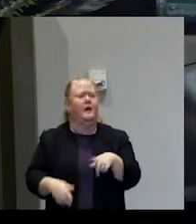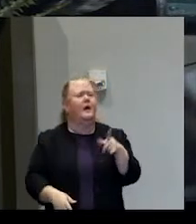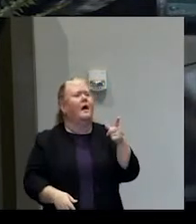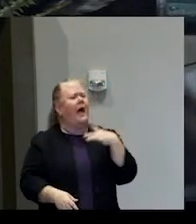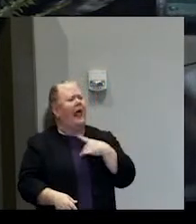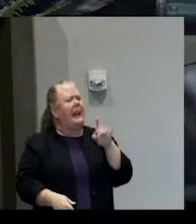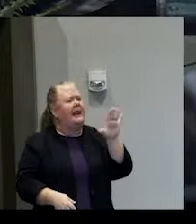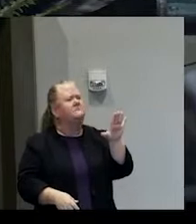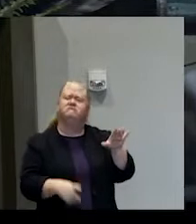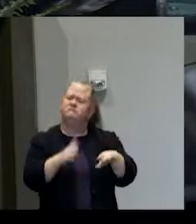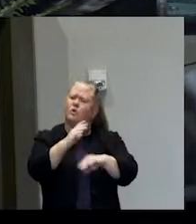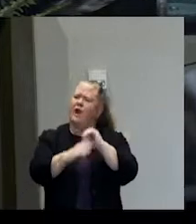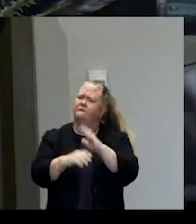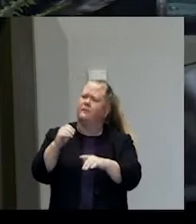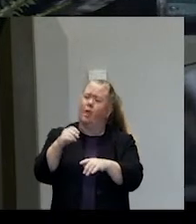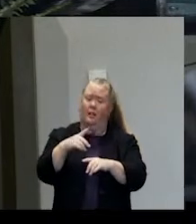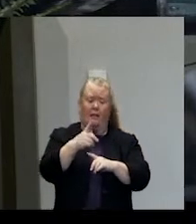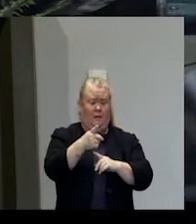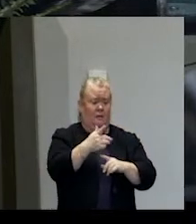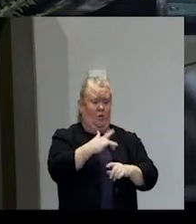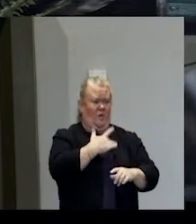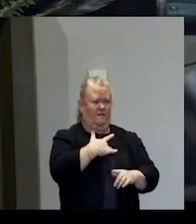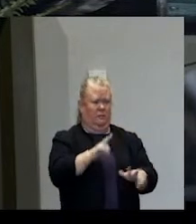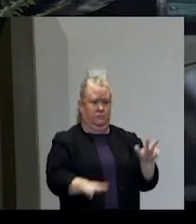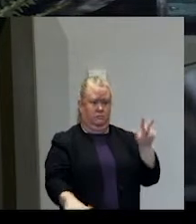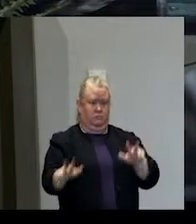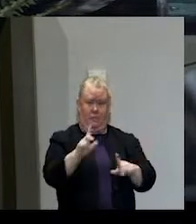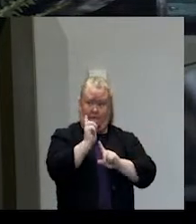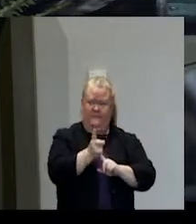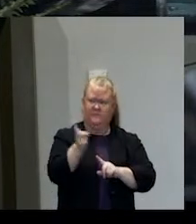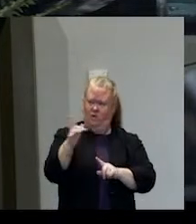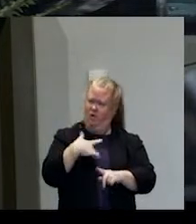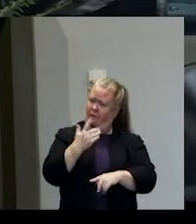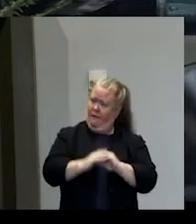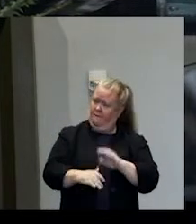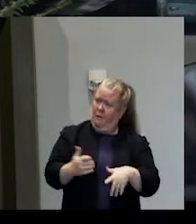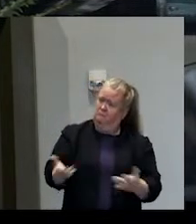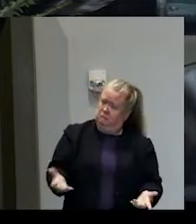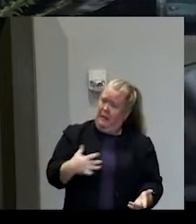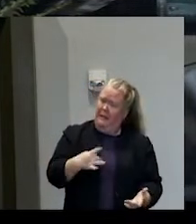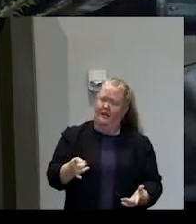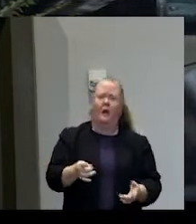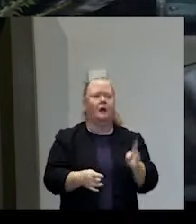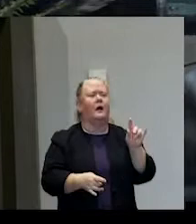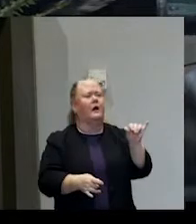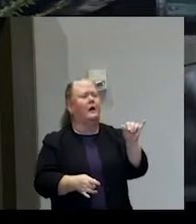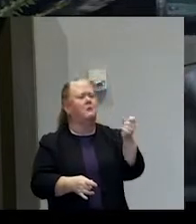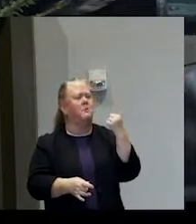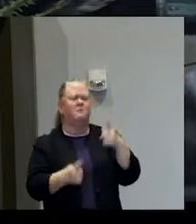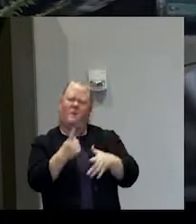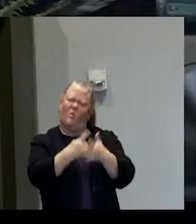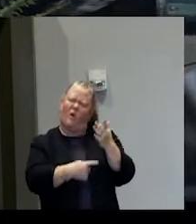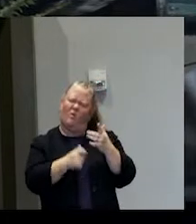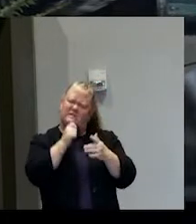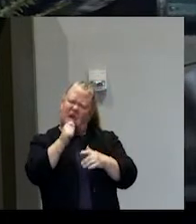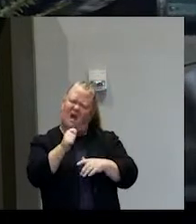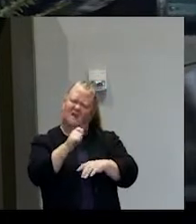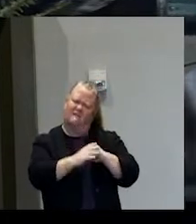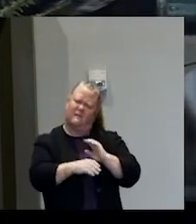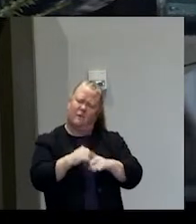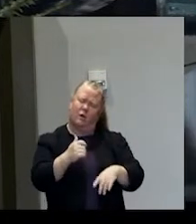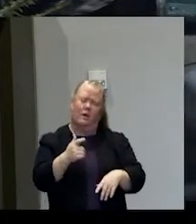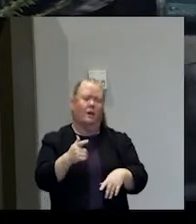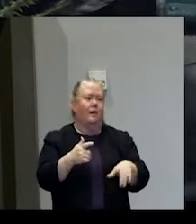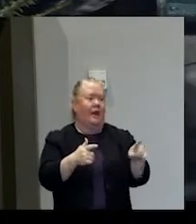comfortable you are in uncomfortable moments." And I remember thinking at that point, I get what you mean, but what was uncomfortable? I slayed that